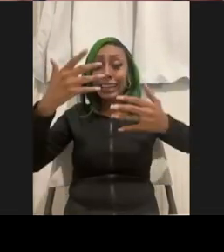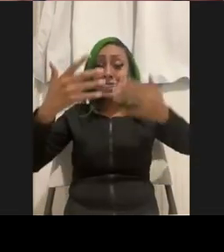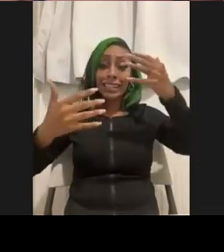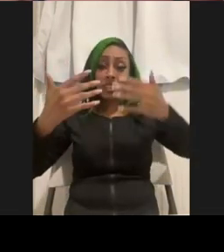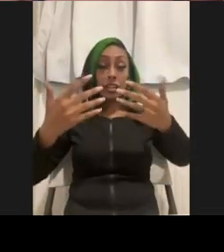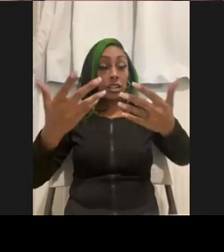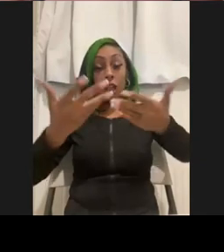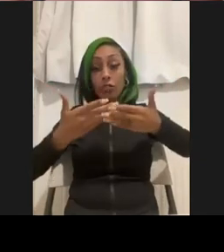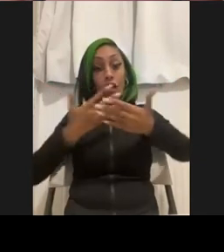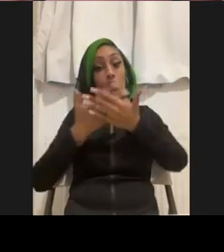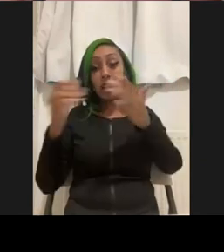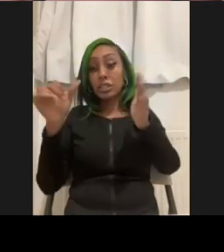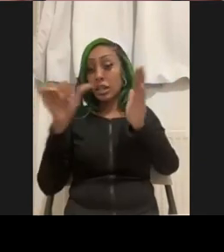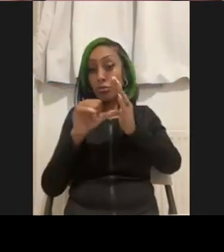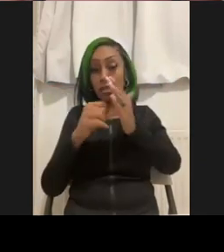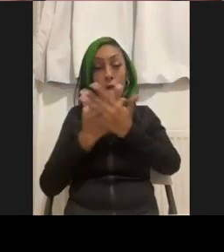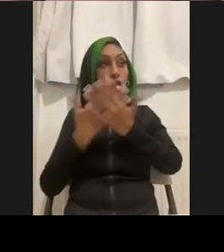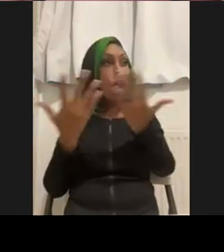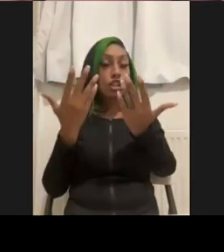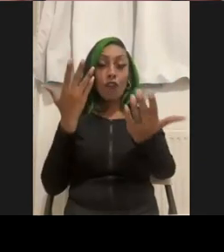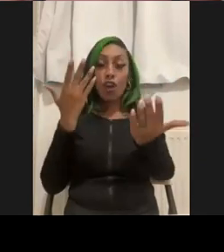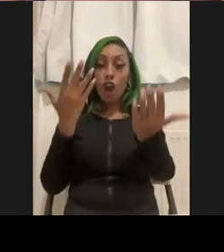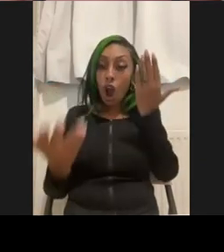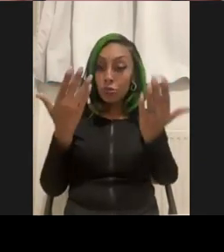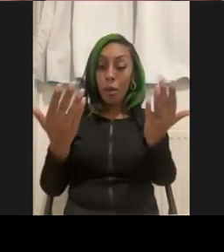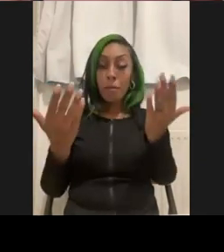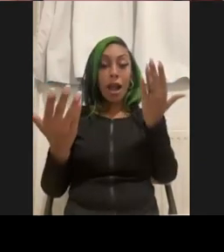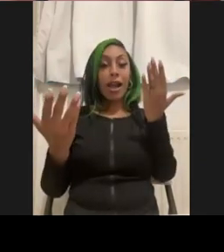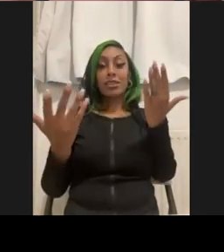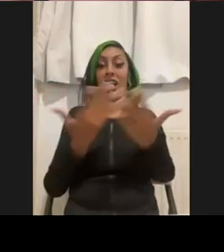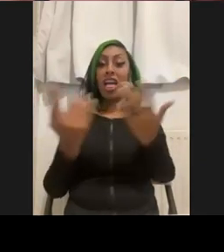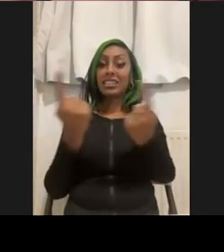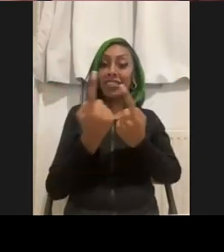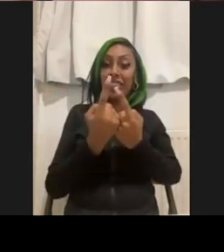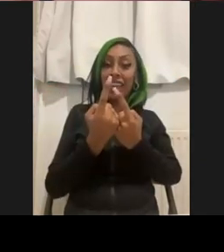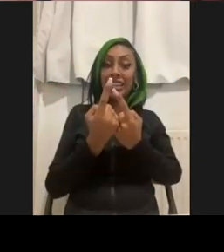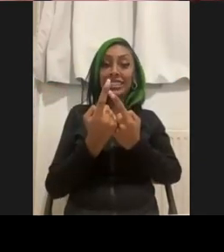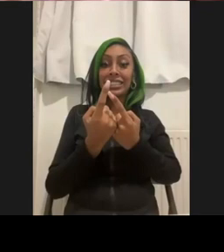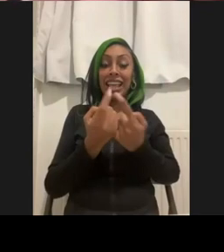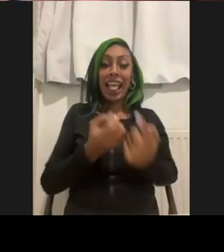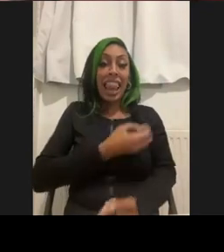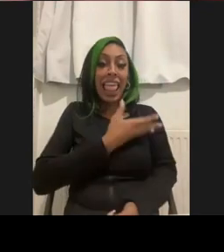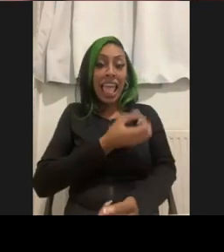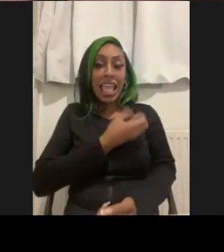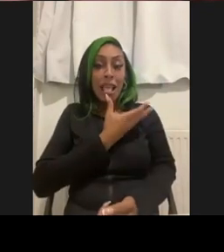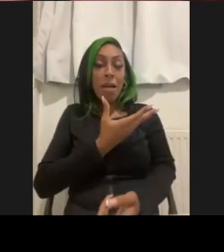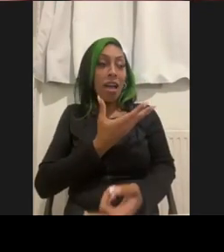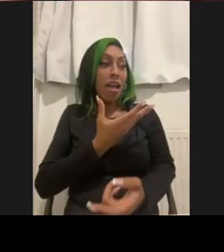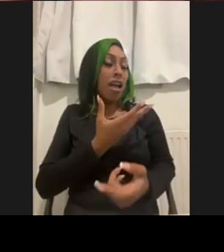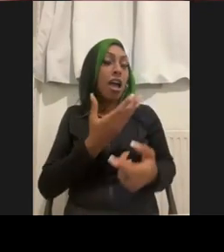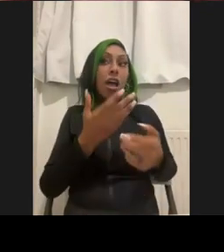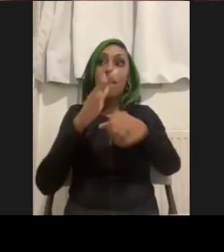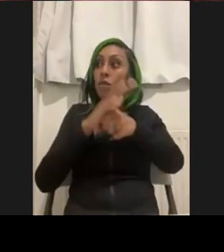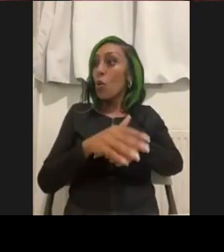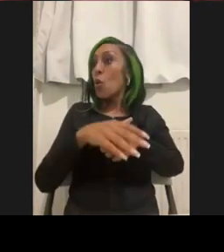problems, lots of compromises. There are loads of things that things like labor force surveys, even things like the census, get wrong